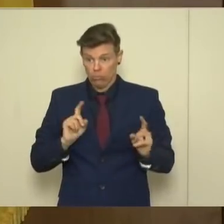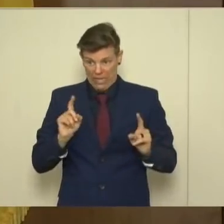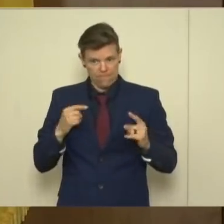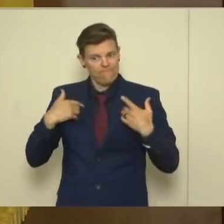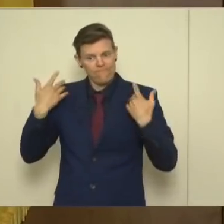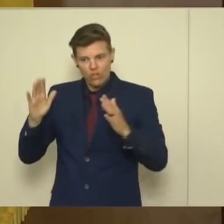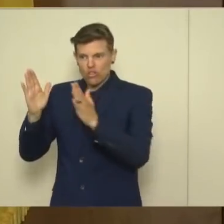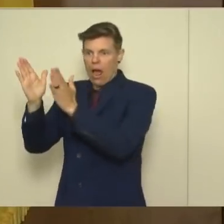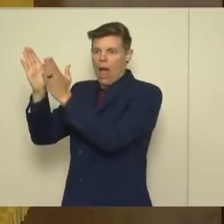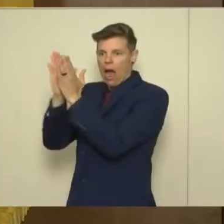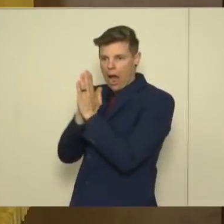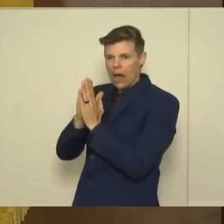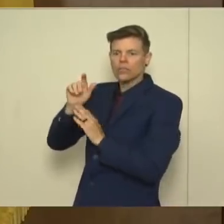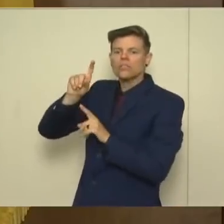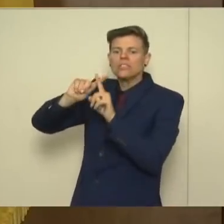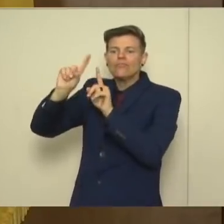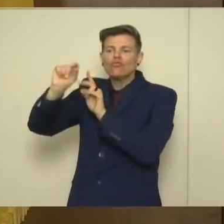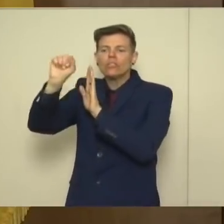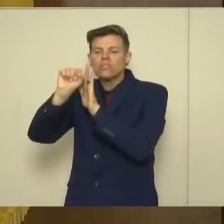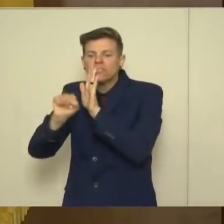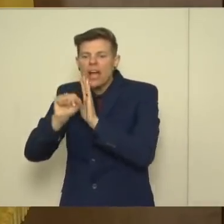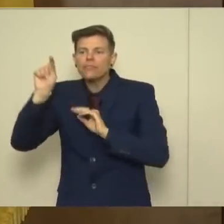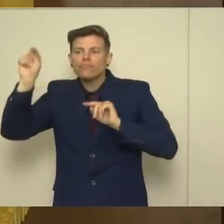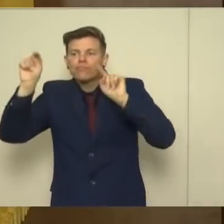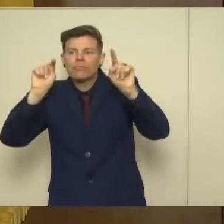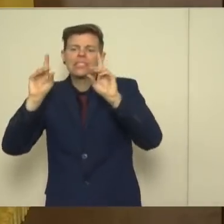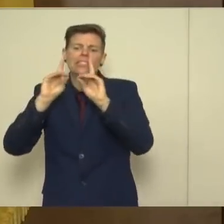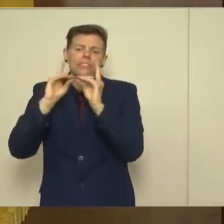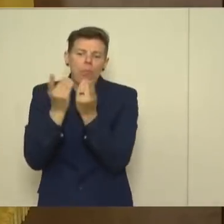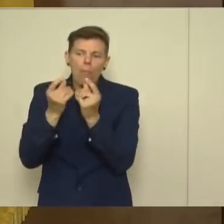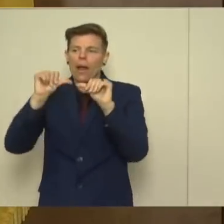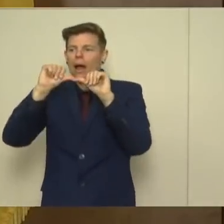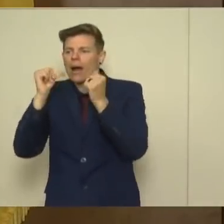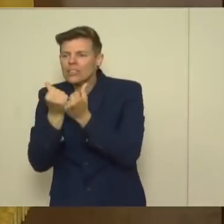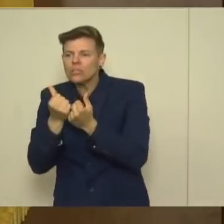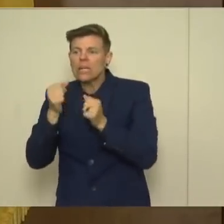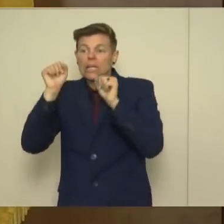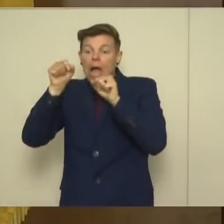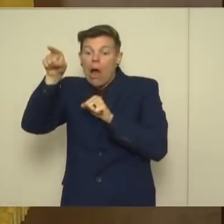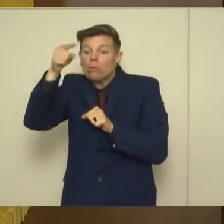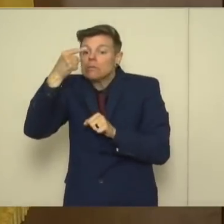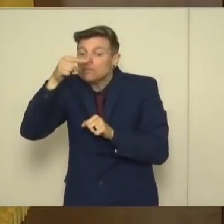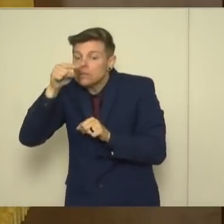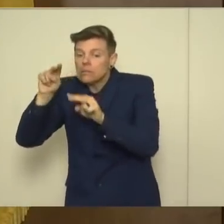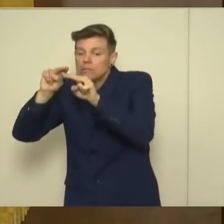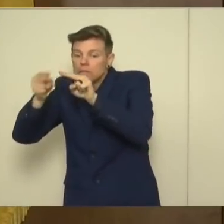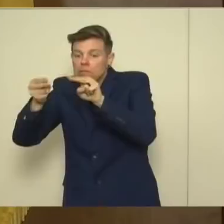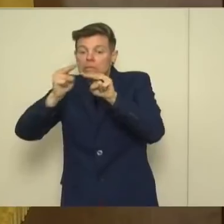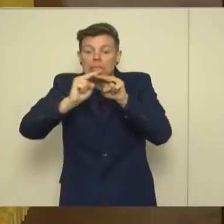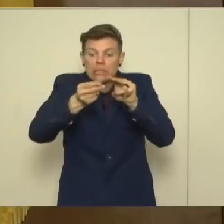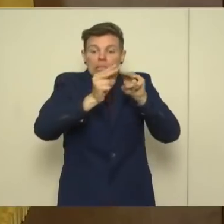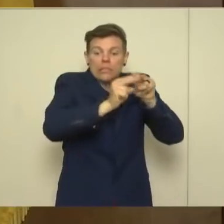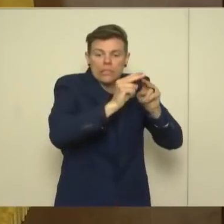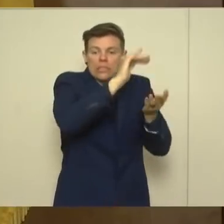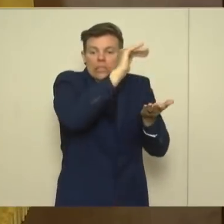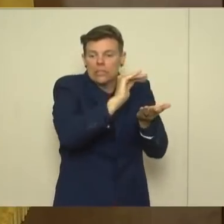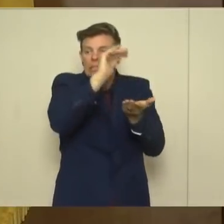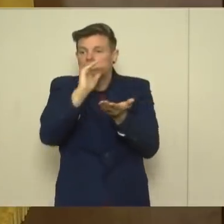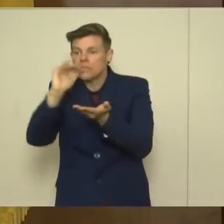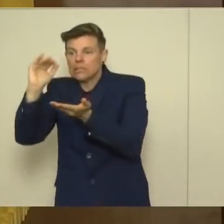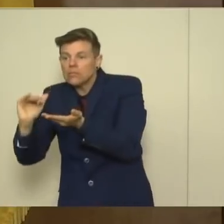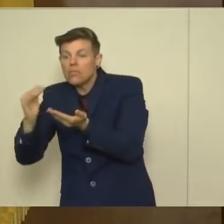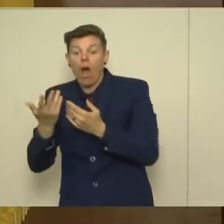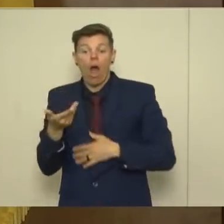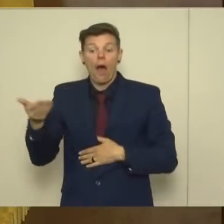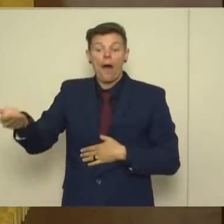contemplate in their budget requests about a 5% reduction. We still have a hiring freeze. We had about 4,000